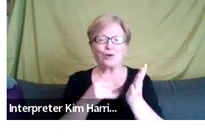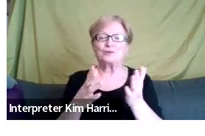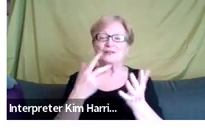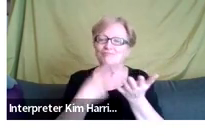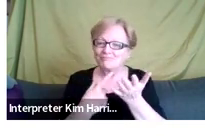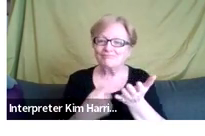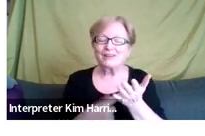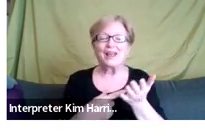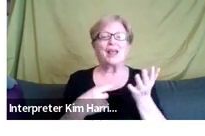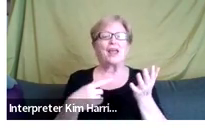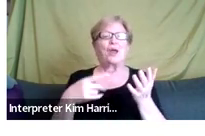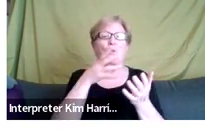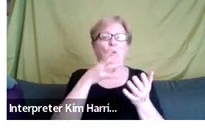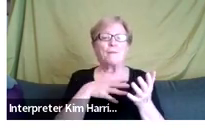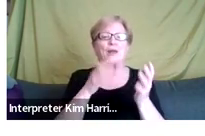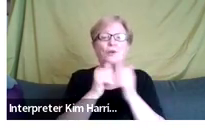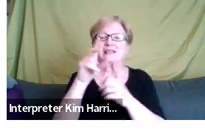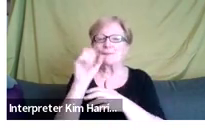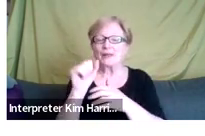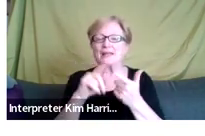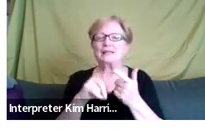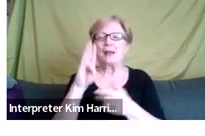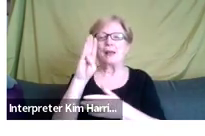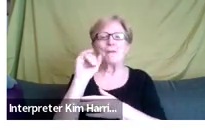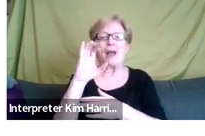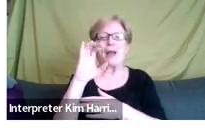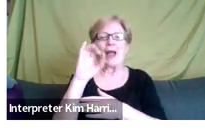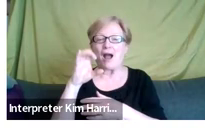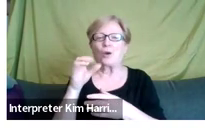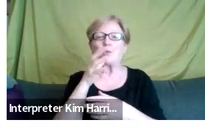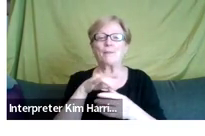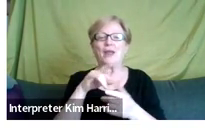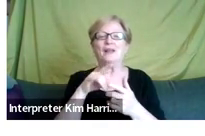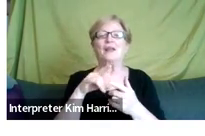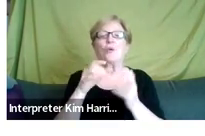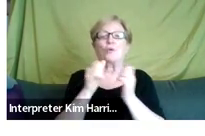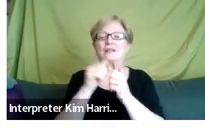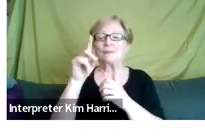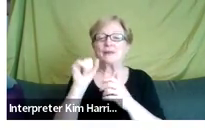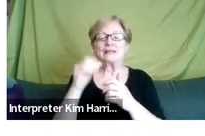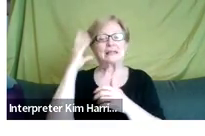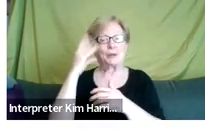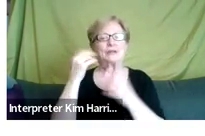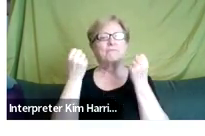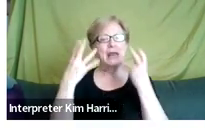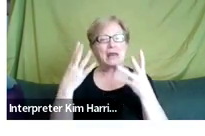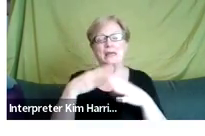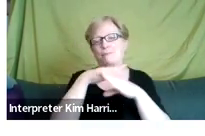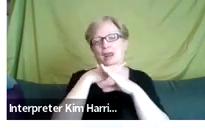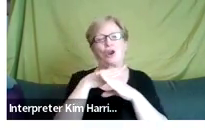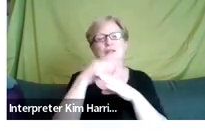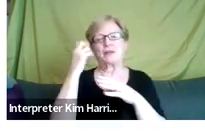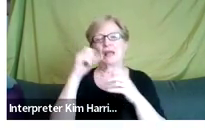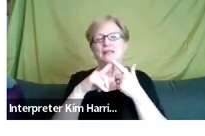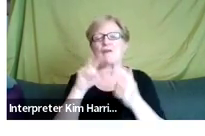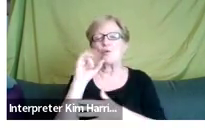disabilities and BIPOC women with disability experience many barriers, because of race, gender,